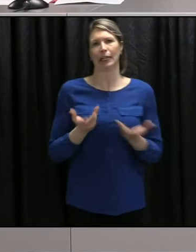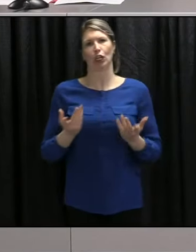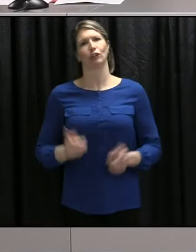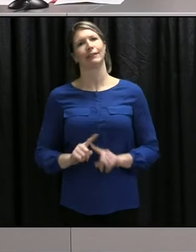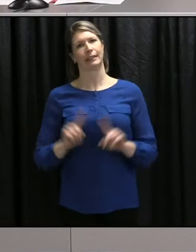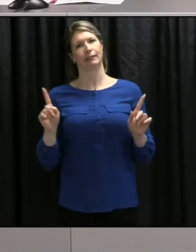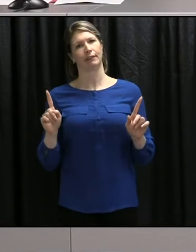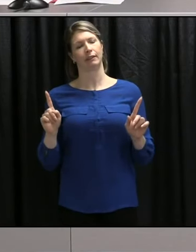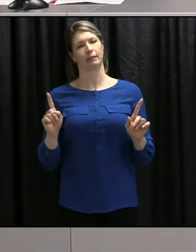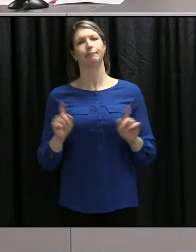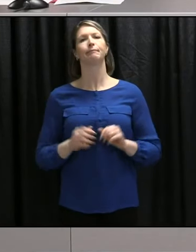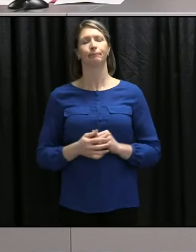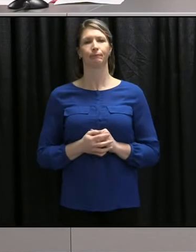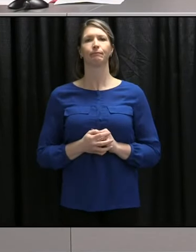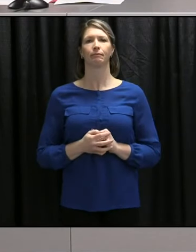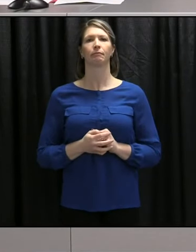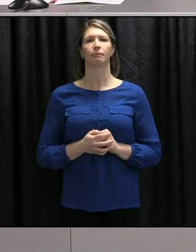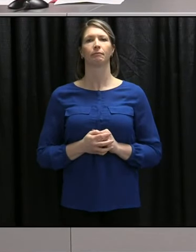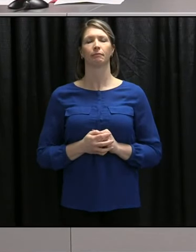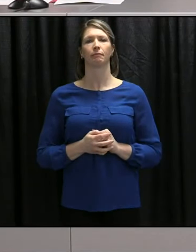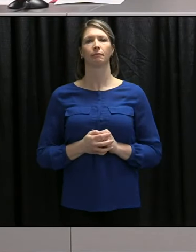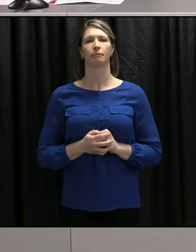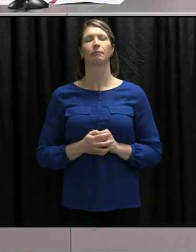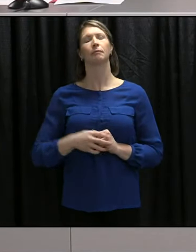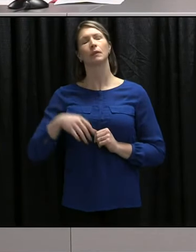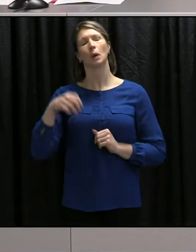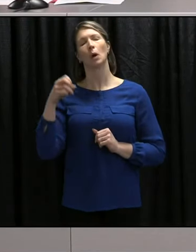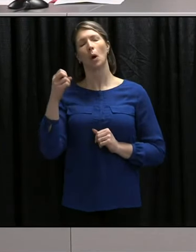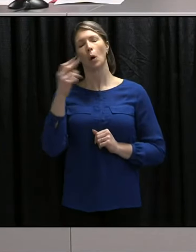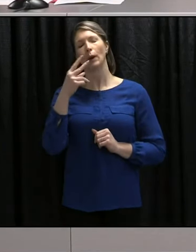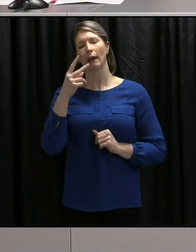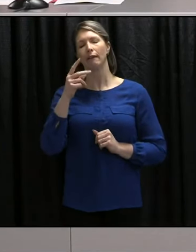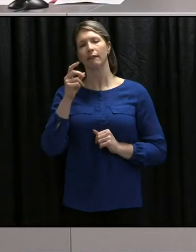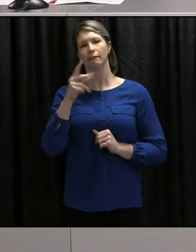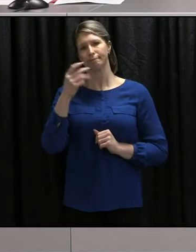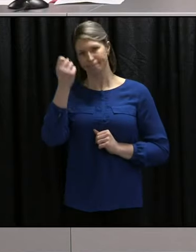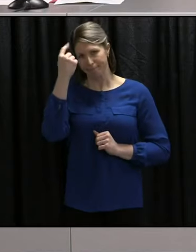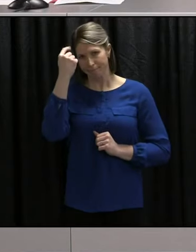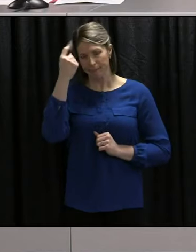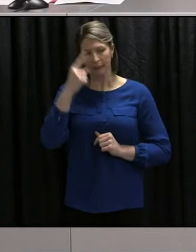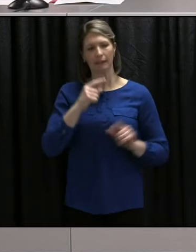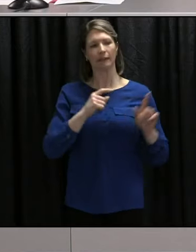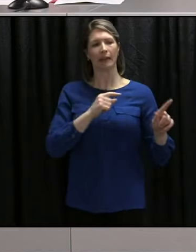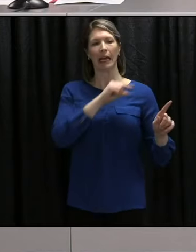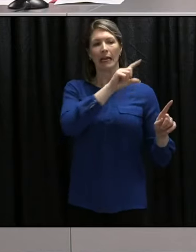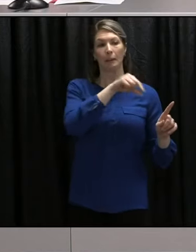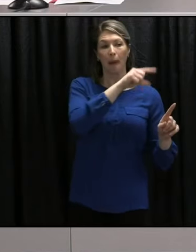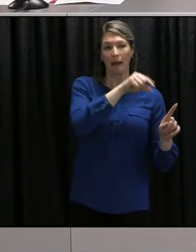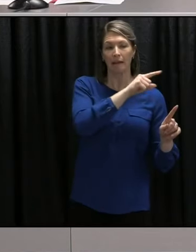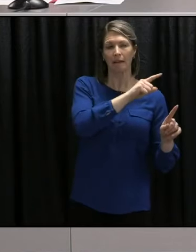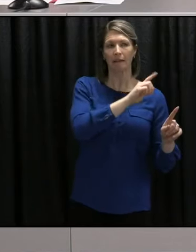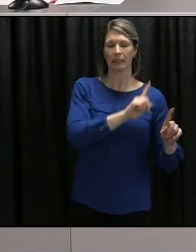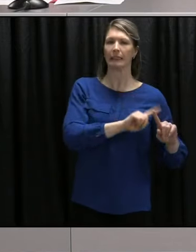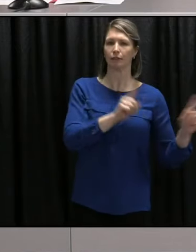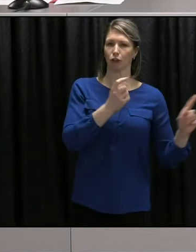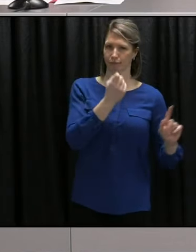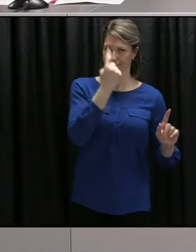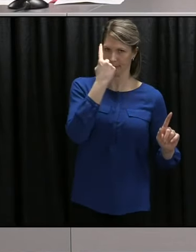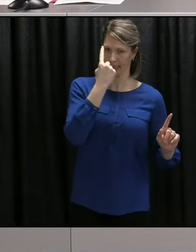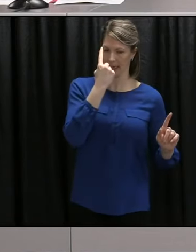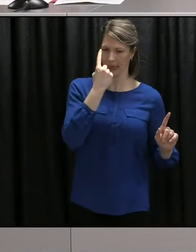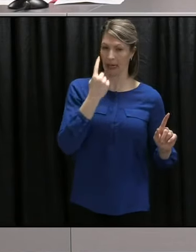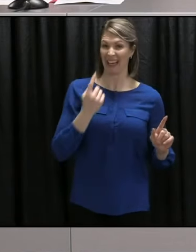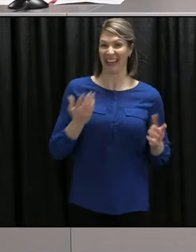Okay, but in terms of inspections, I mean, given that things can change pretty quickly, can you say